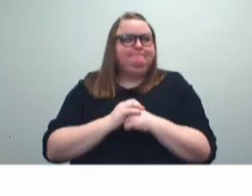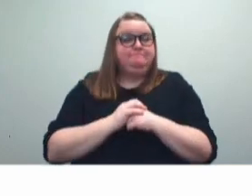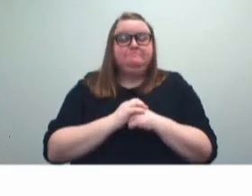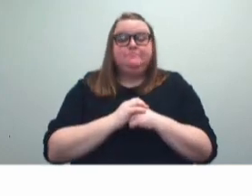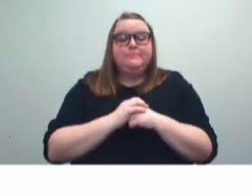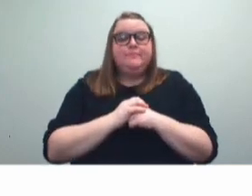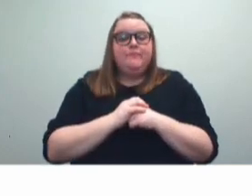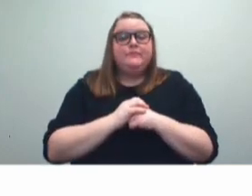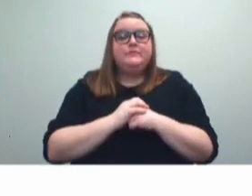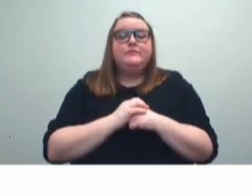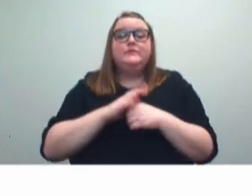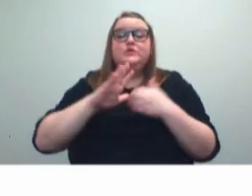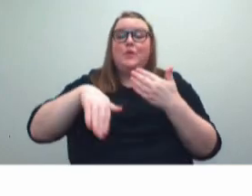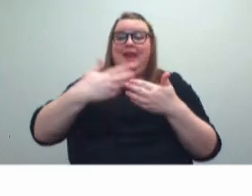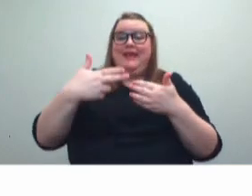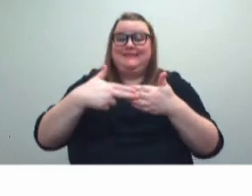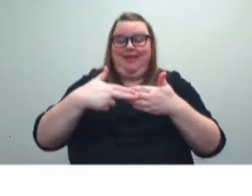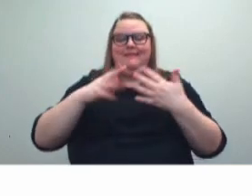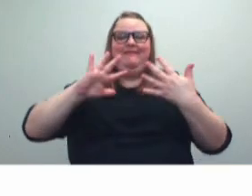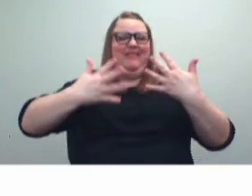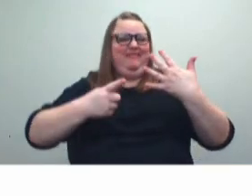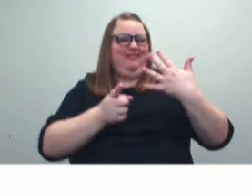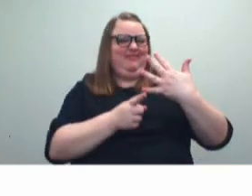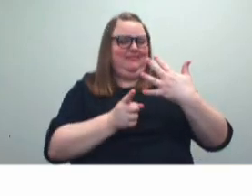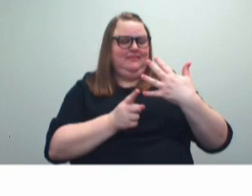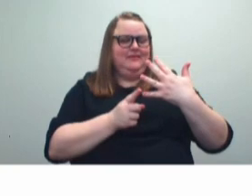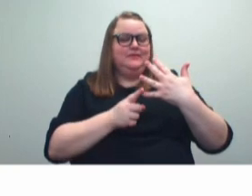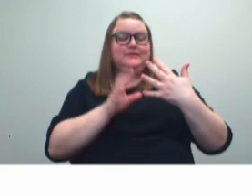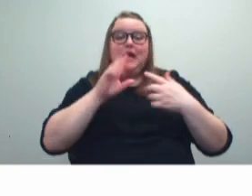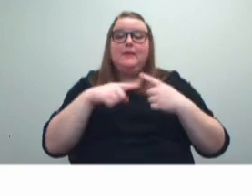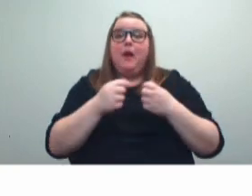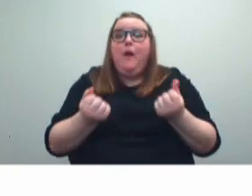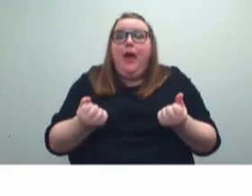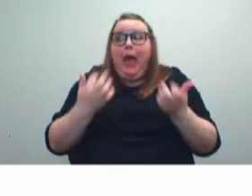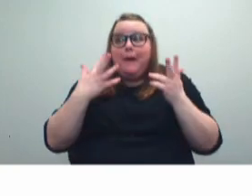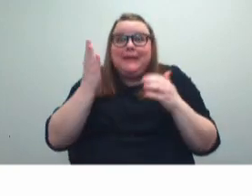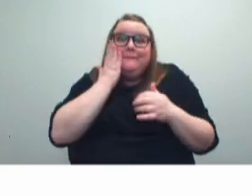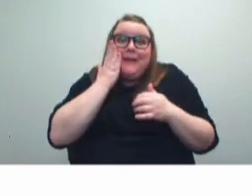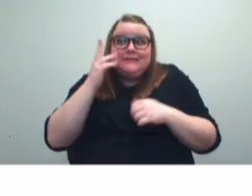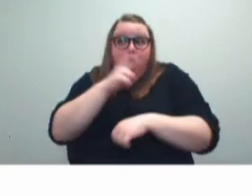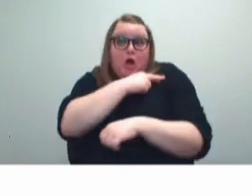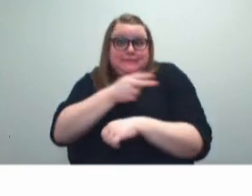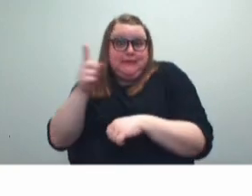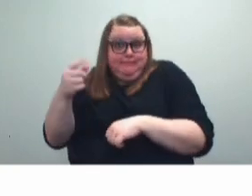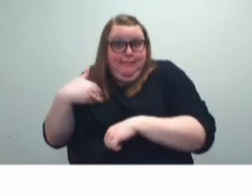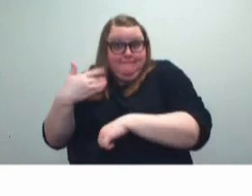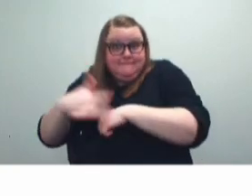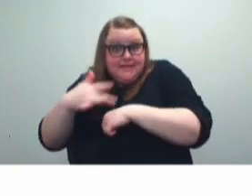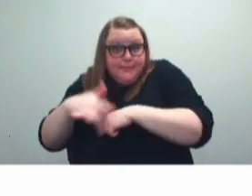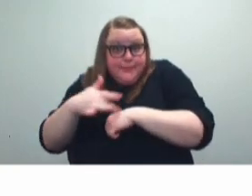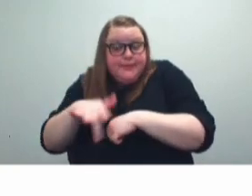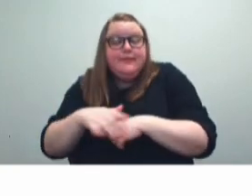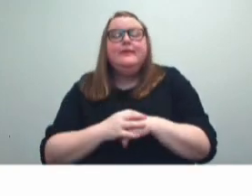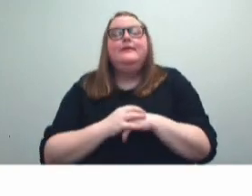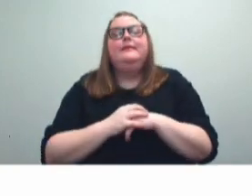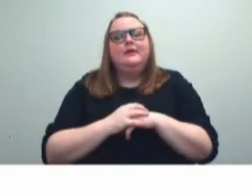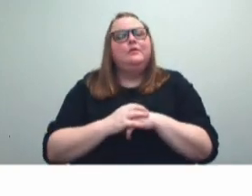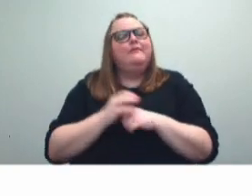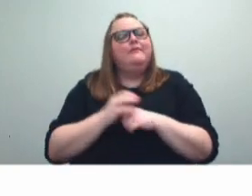talking about hospital capacity. And so we've been well within, we've had plenty of capacity, upwards of